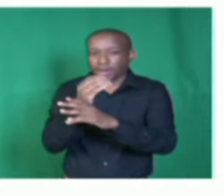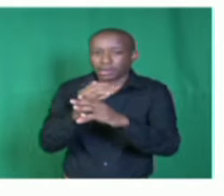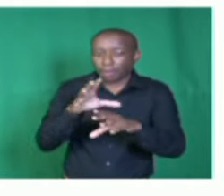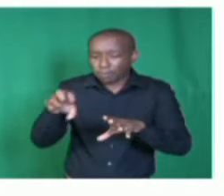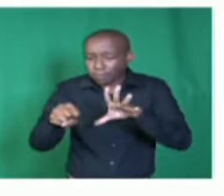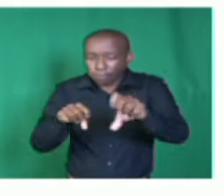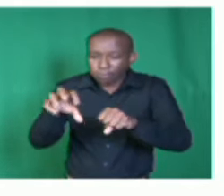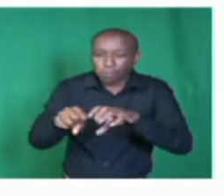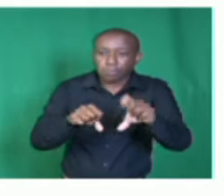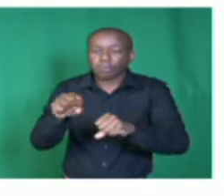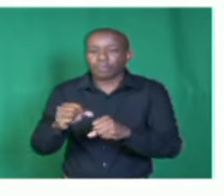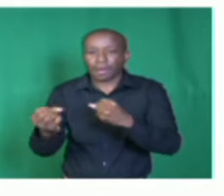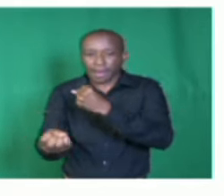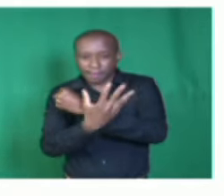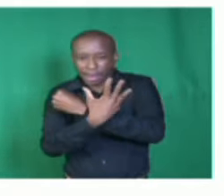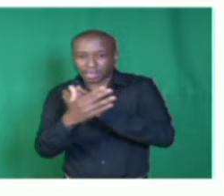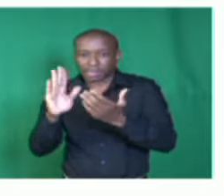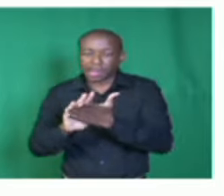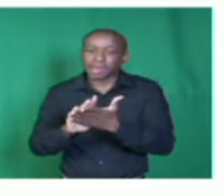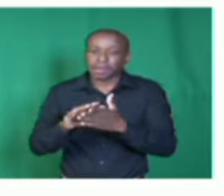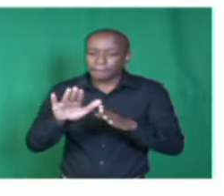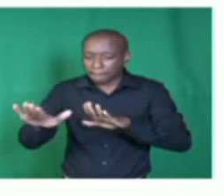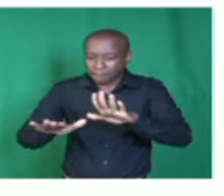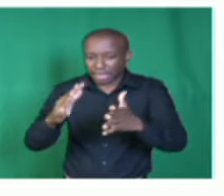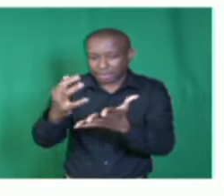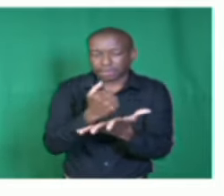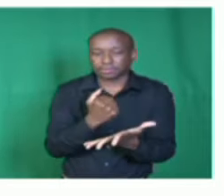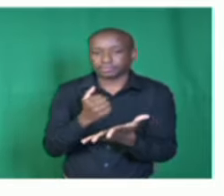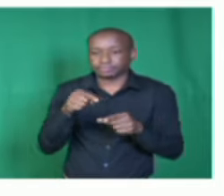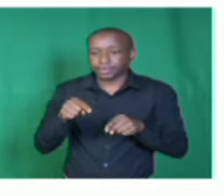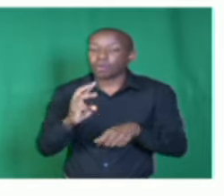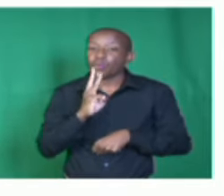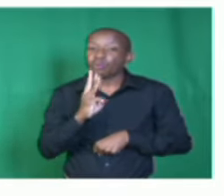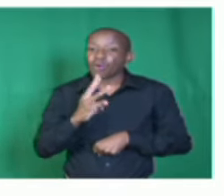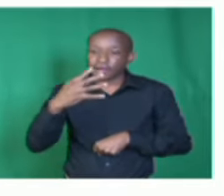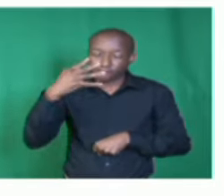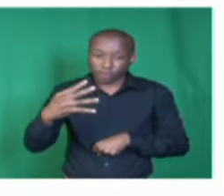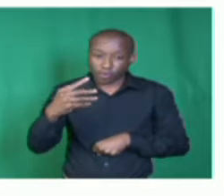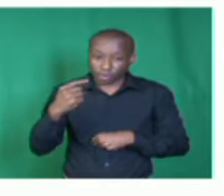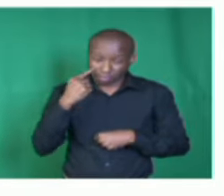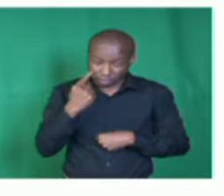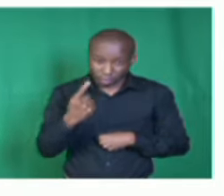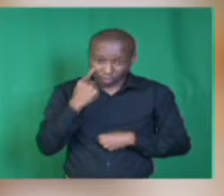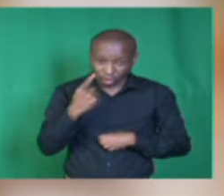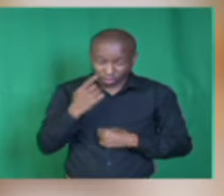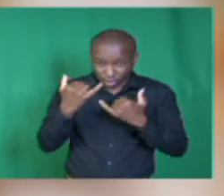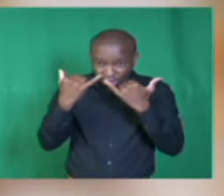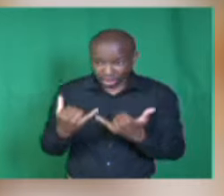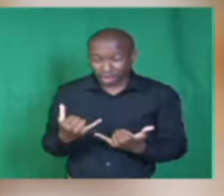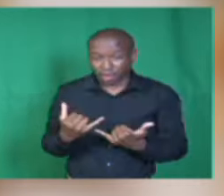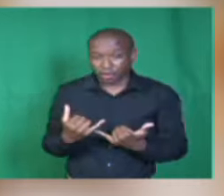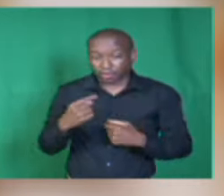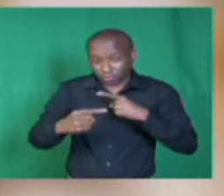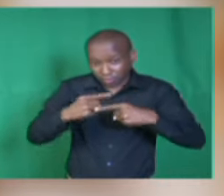impact, and concession. These are the words, the new words that we shall be seeing in our lesson